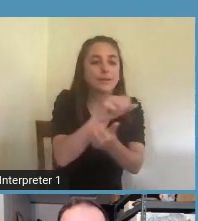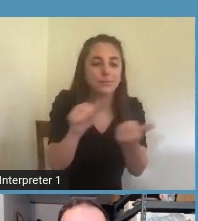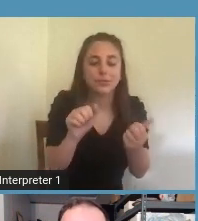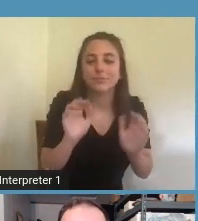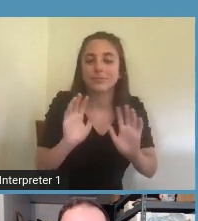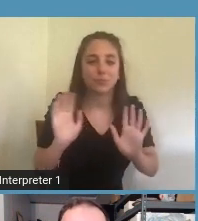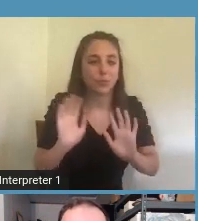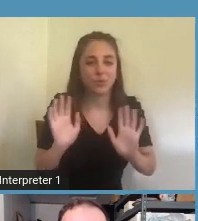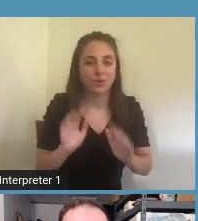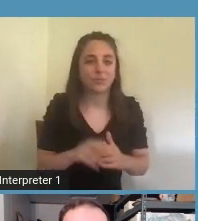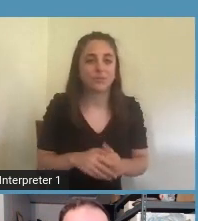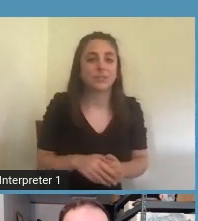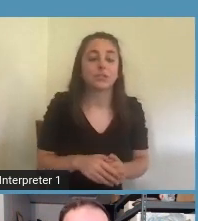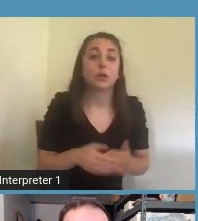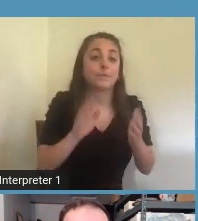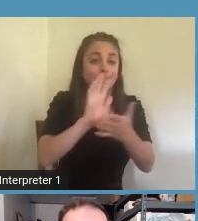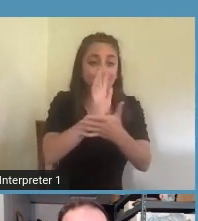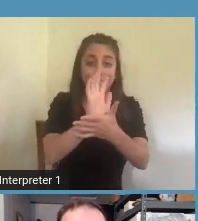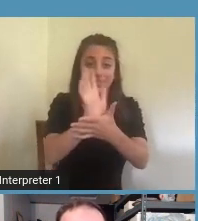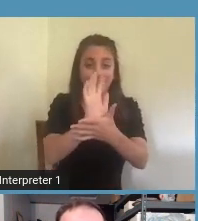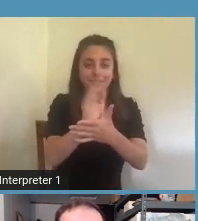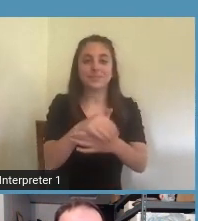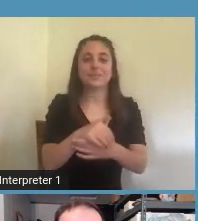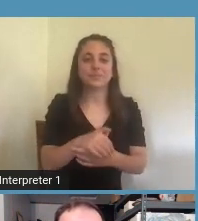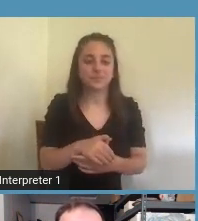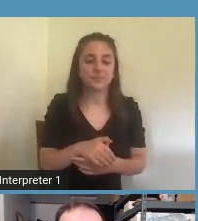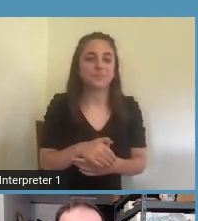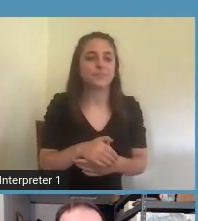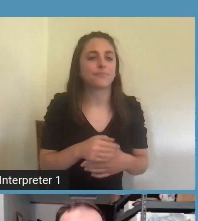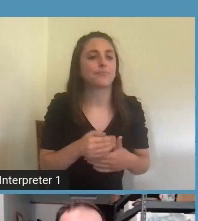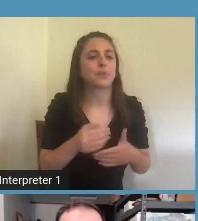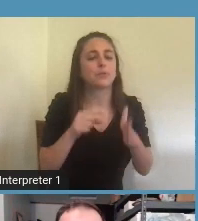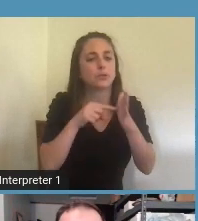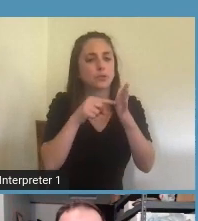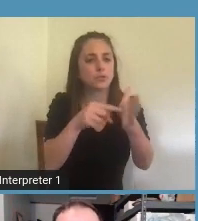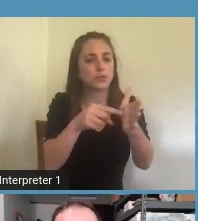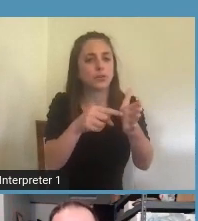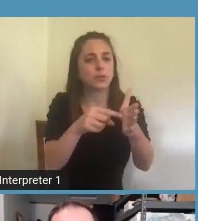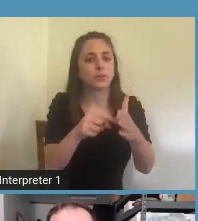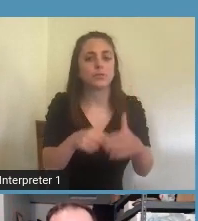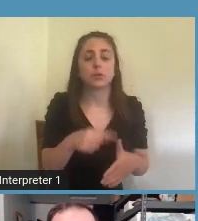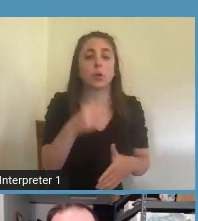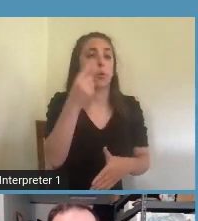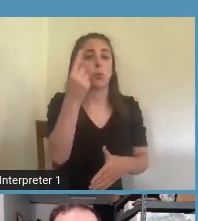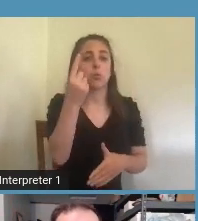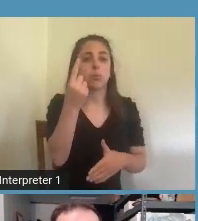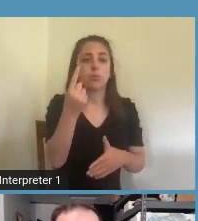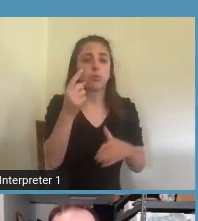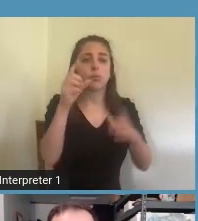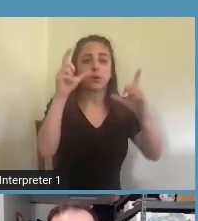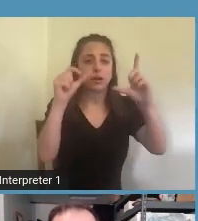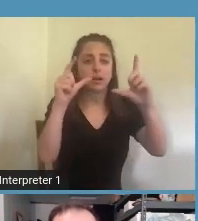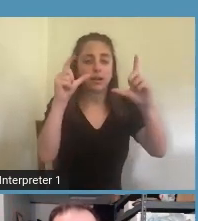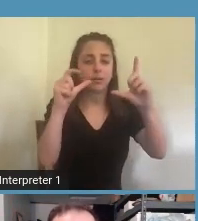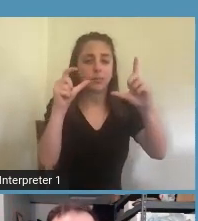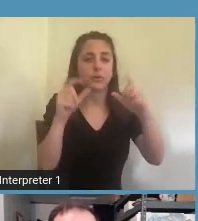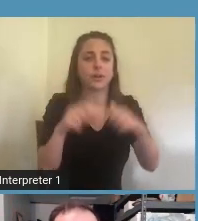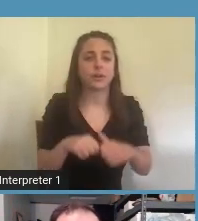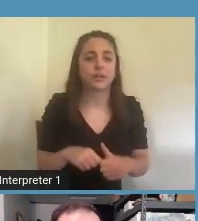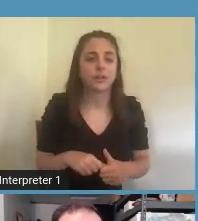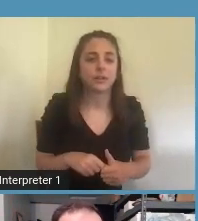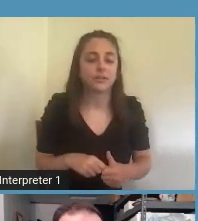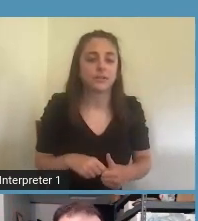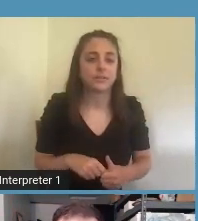And yeah, we shot a video. So I'm gonna let you guys see this, and just having one camera that I could handhold, and then a couple of these that